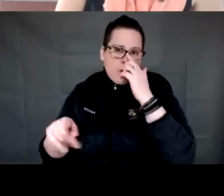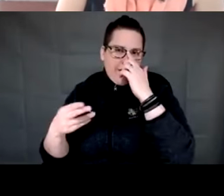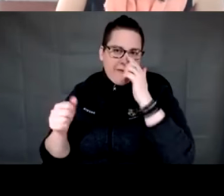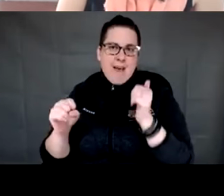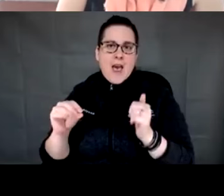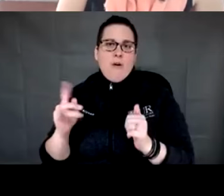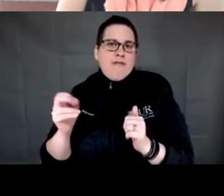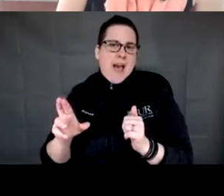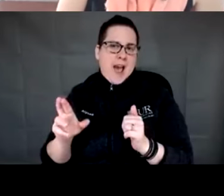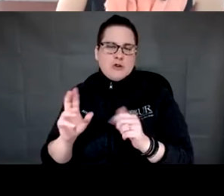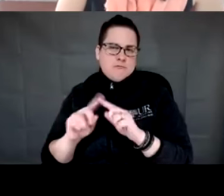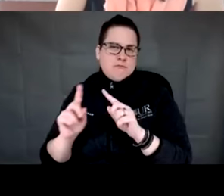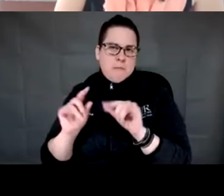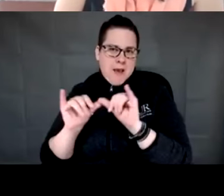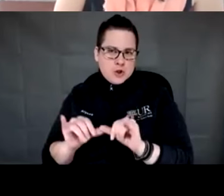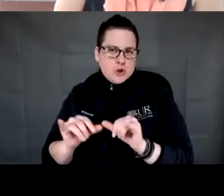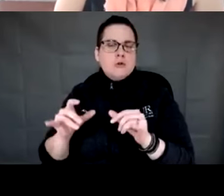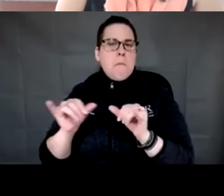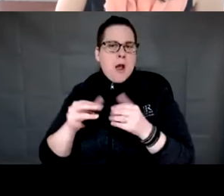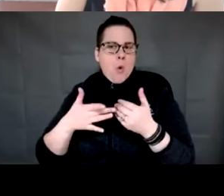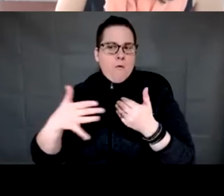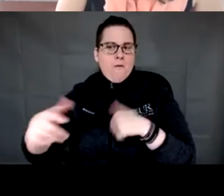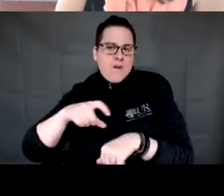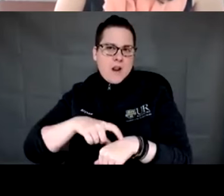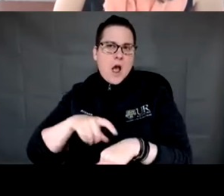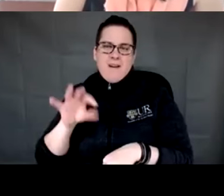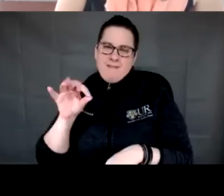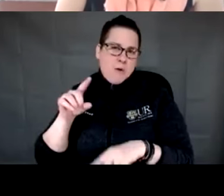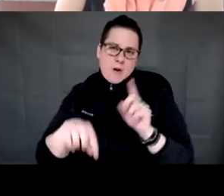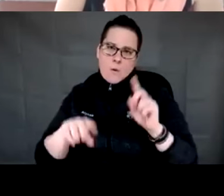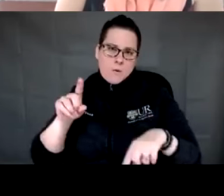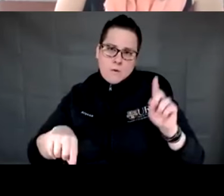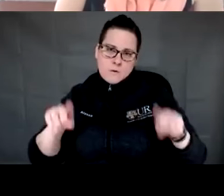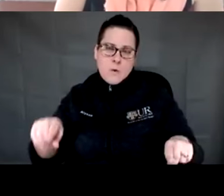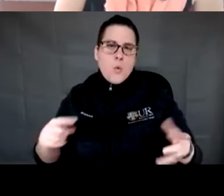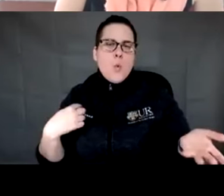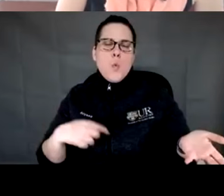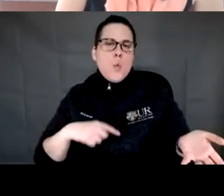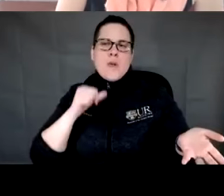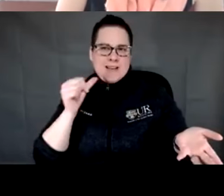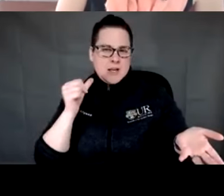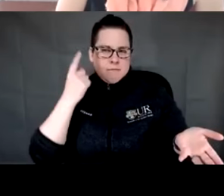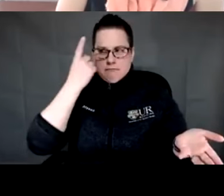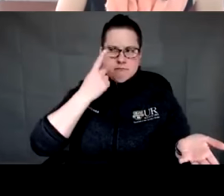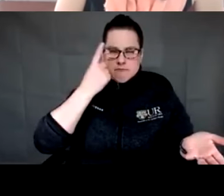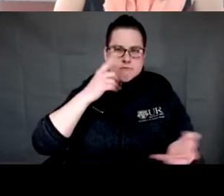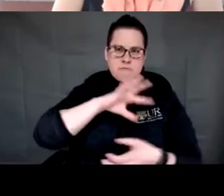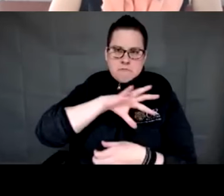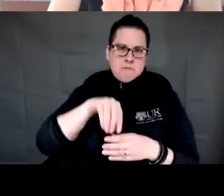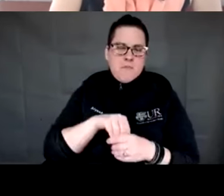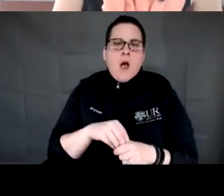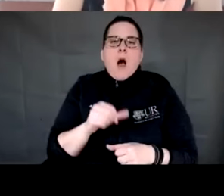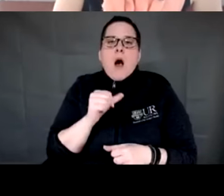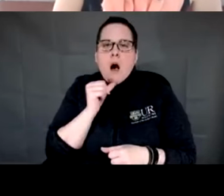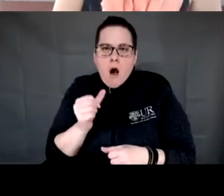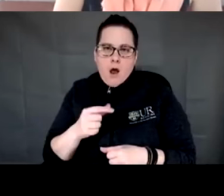measures over time and found it to fluctuate, we didn't take into account uninstructed